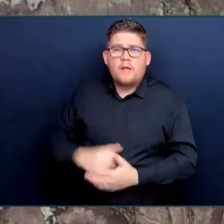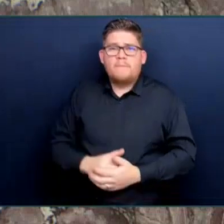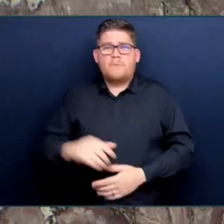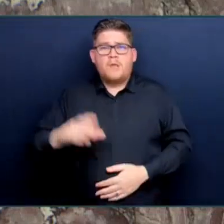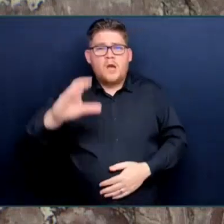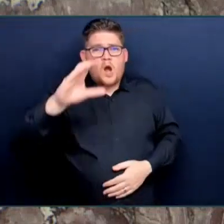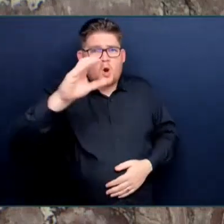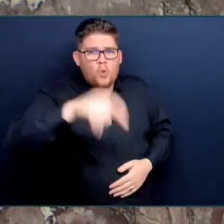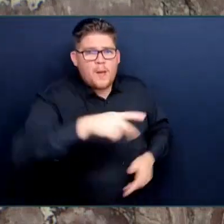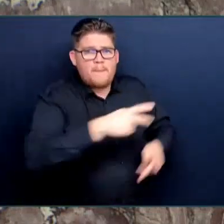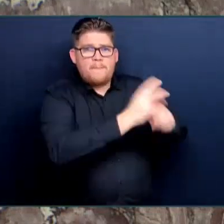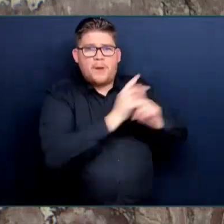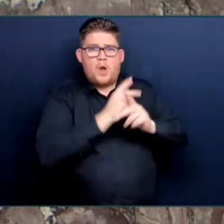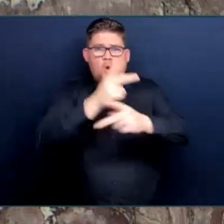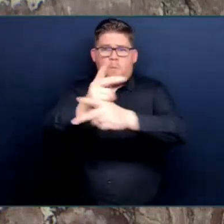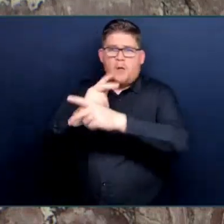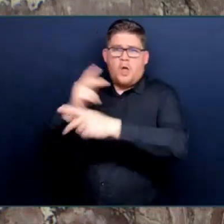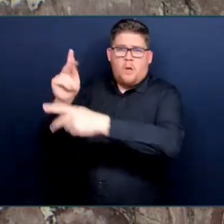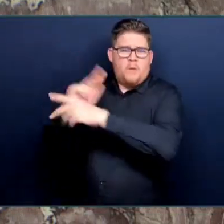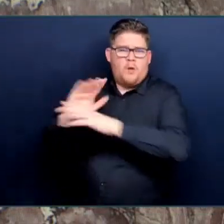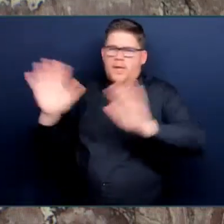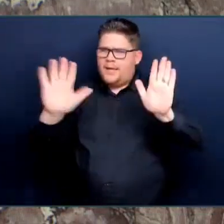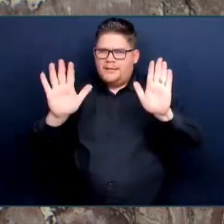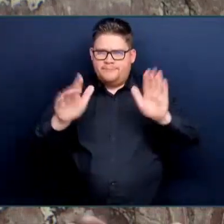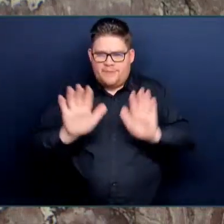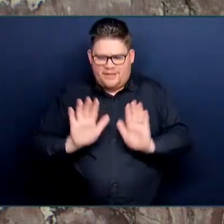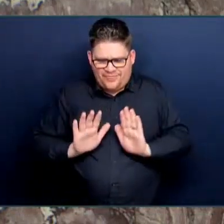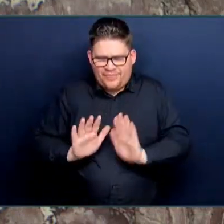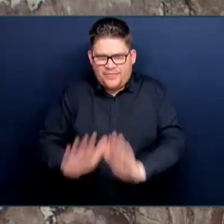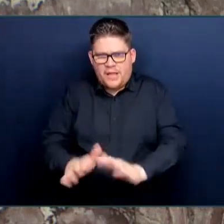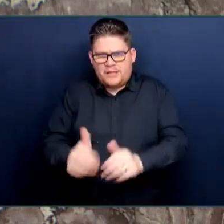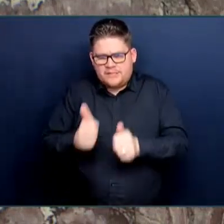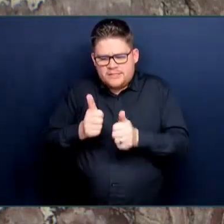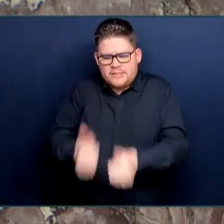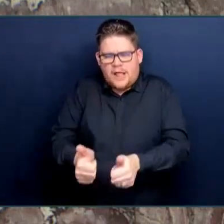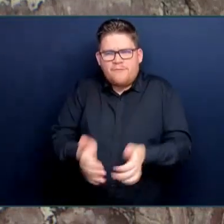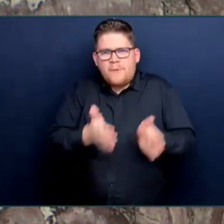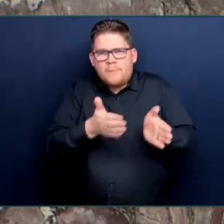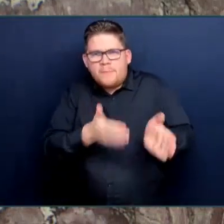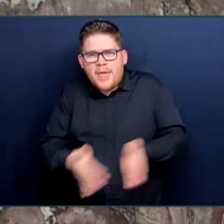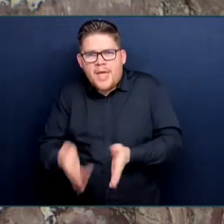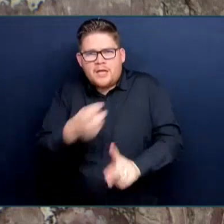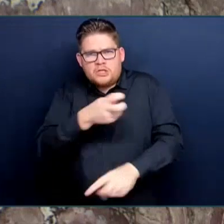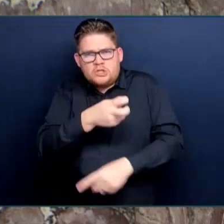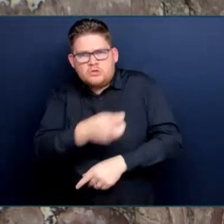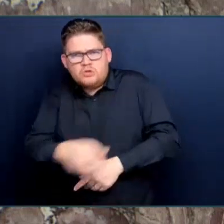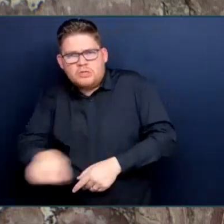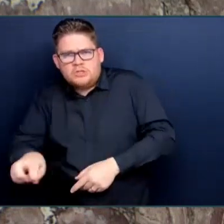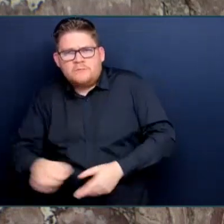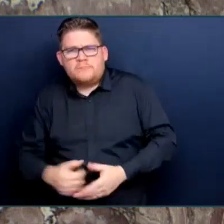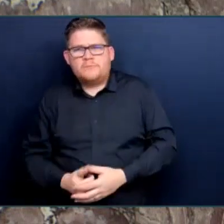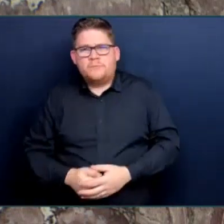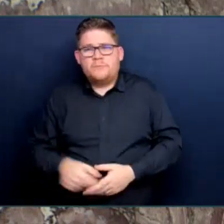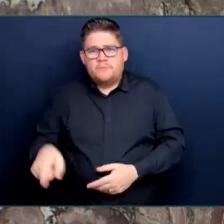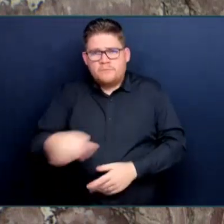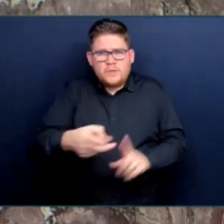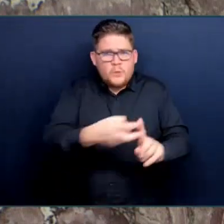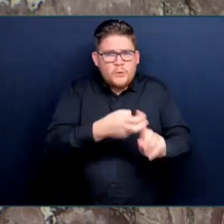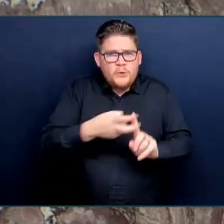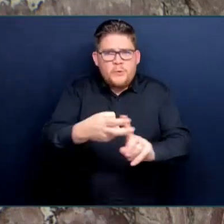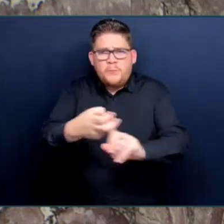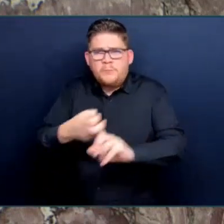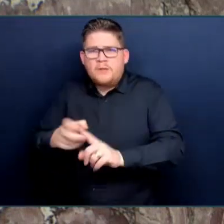that involve the getting of recruits out of the depot. And just so members understand the complications involved in